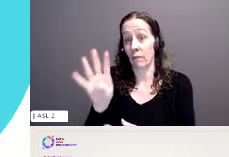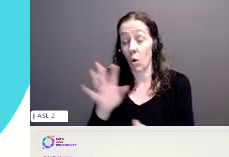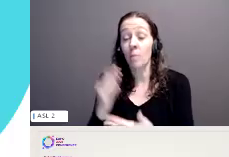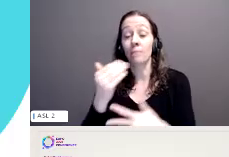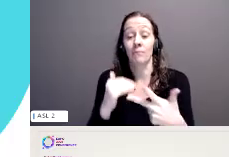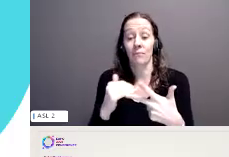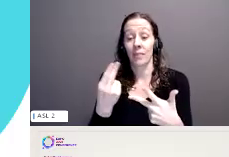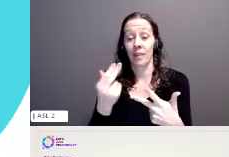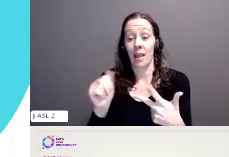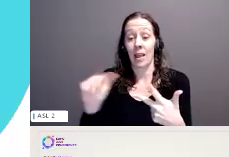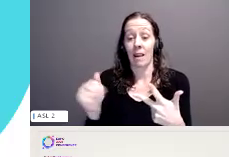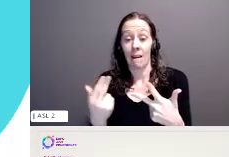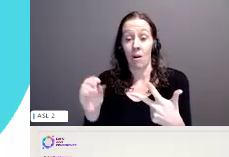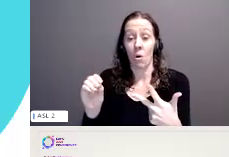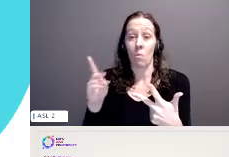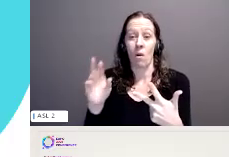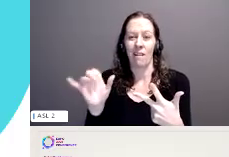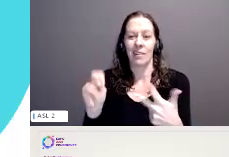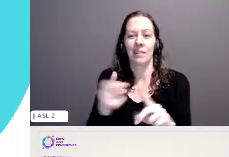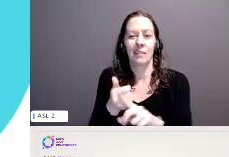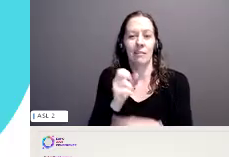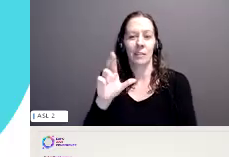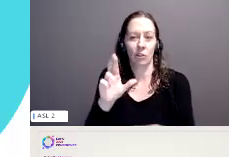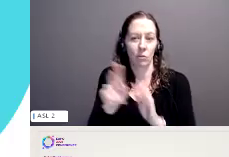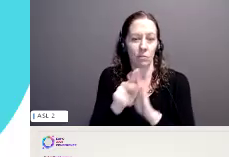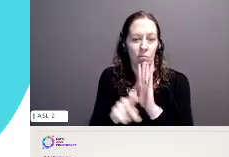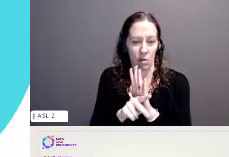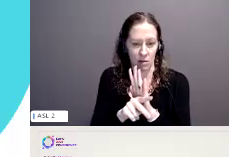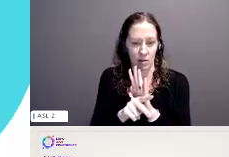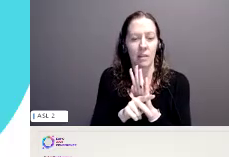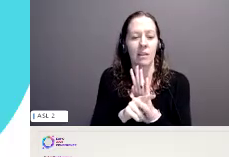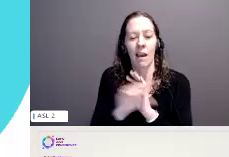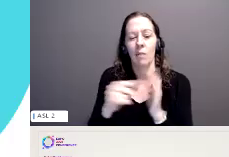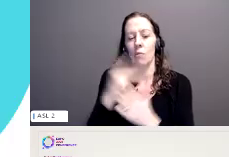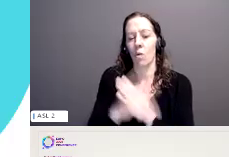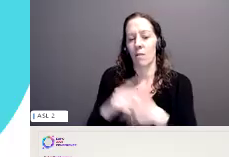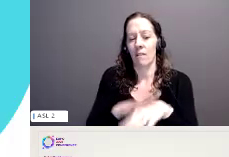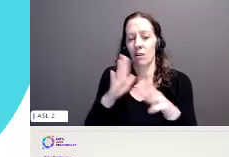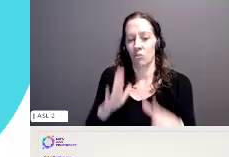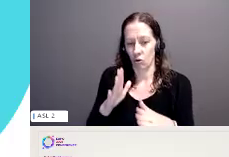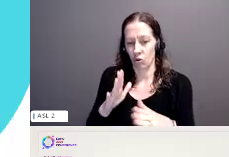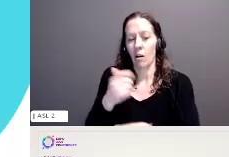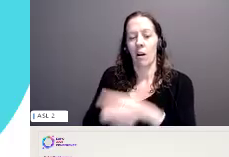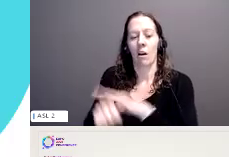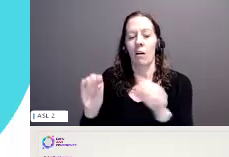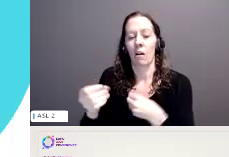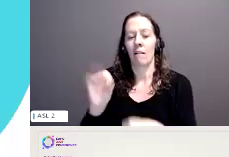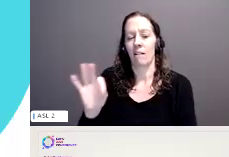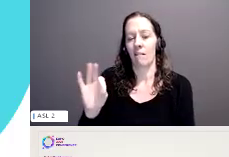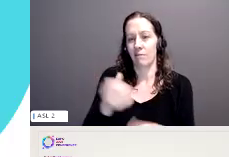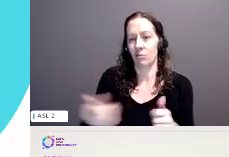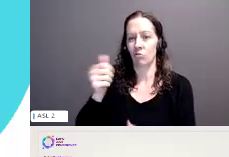O'Brien. Hannah is the Senior Policy and Program Advisor in the Office of the Chief Coroner, where she supports the development of policies